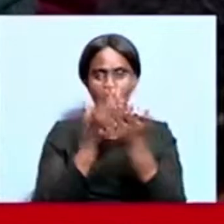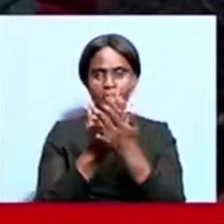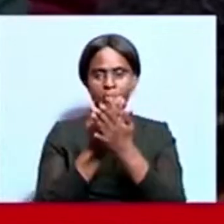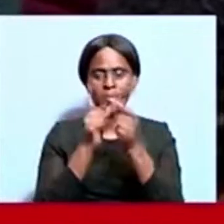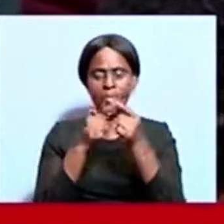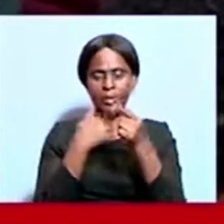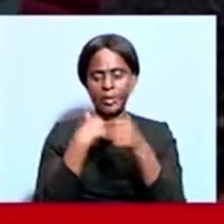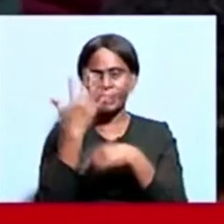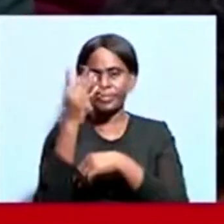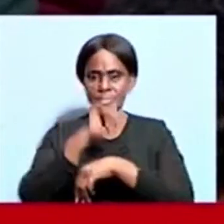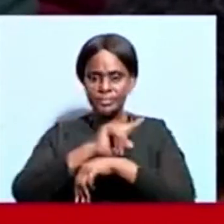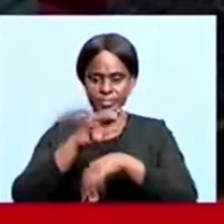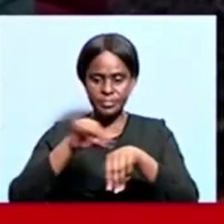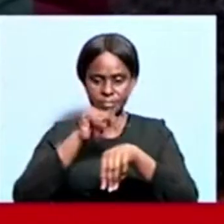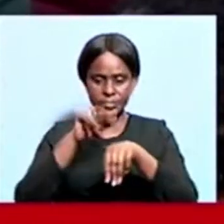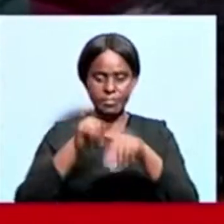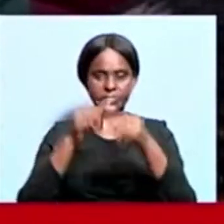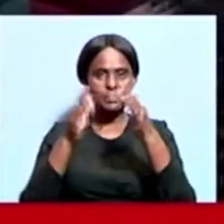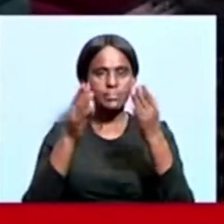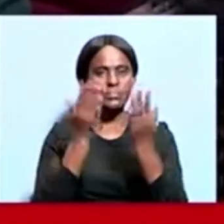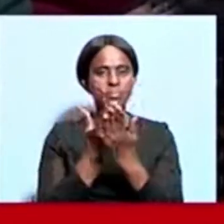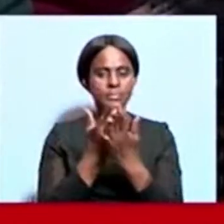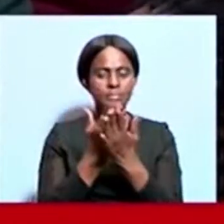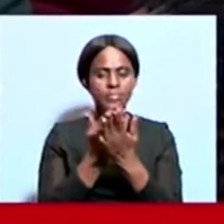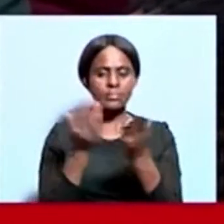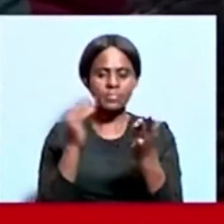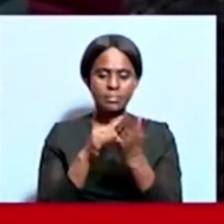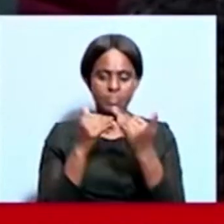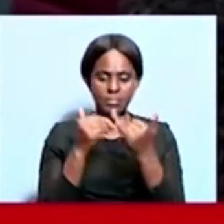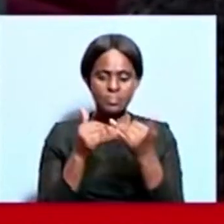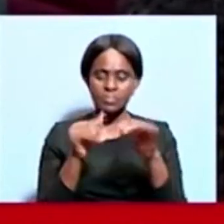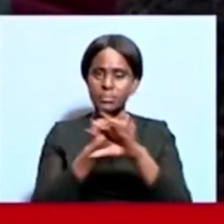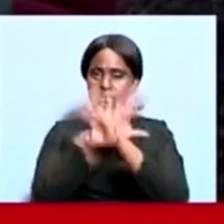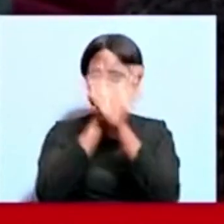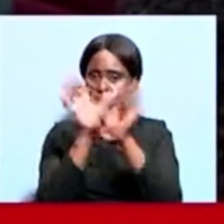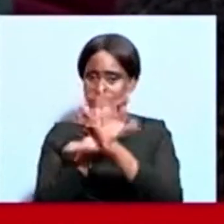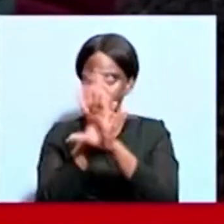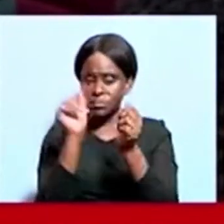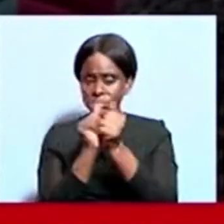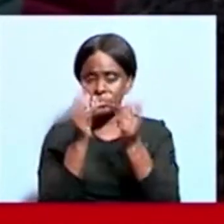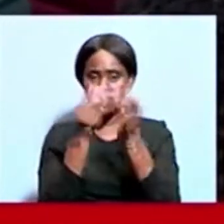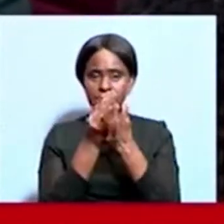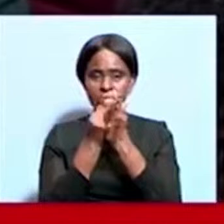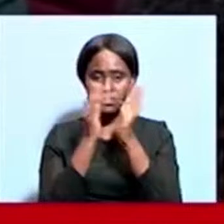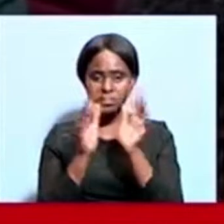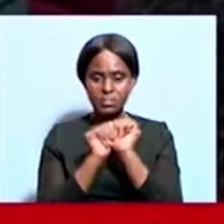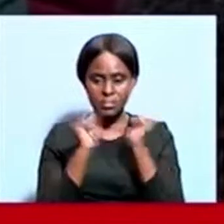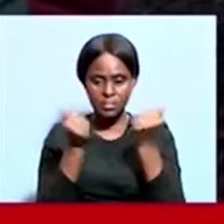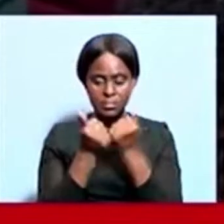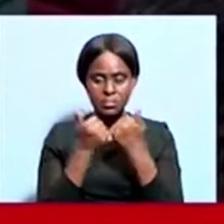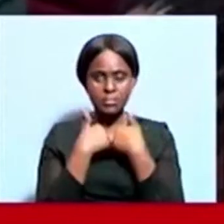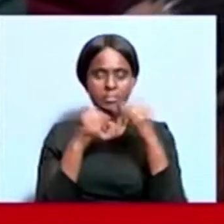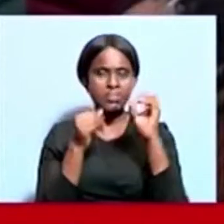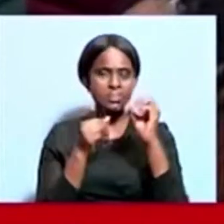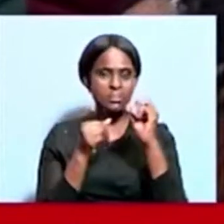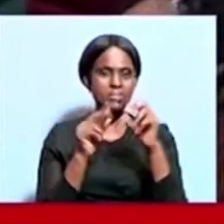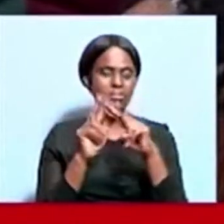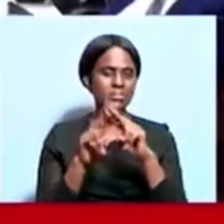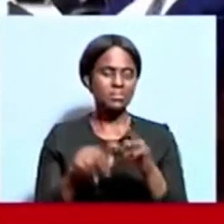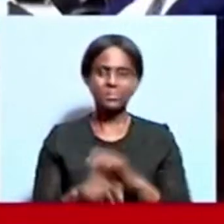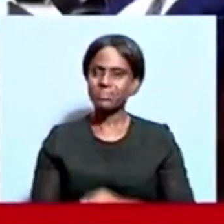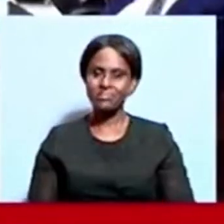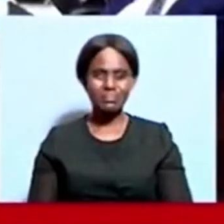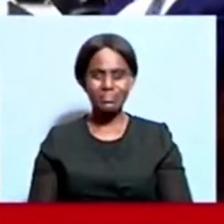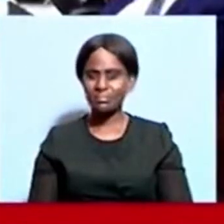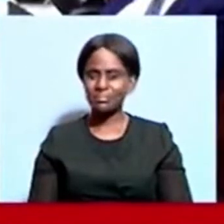there are 5 days on national open bidding. And then the clearance also with Accountant General, there is also 0. Chair, I think.